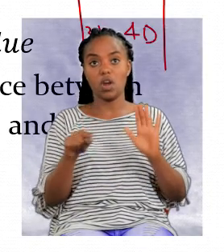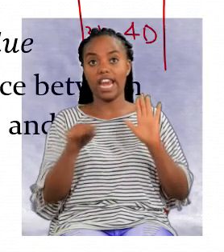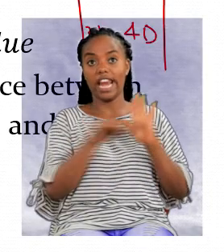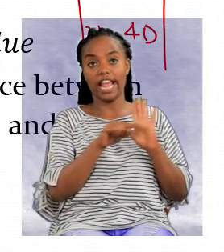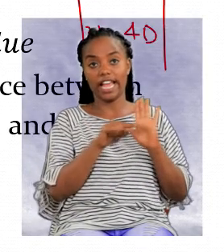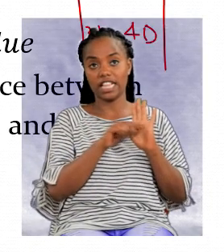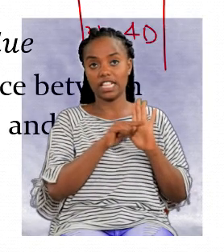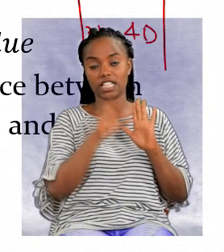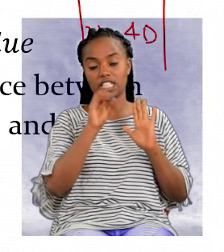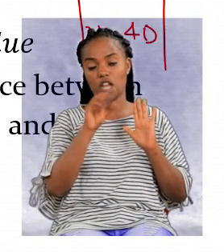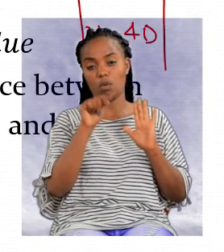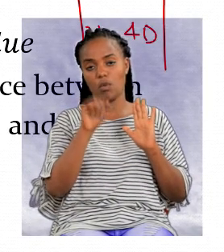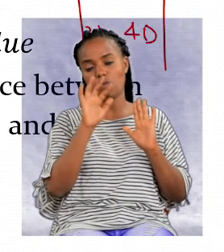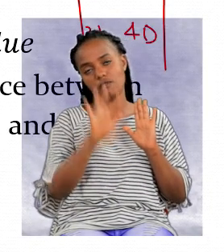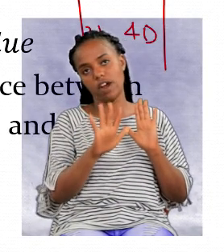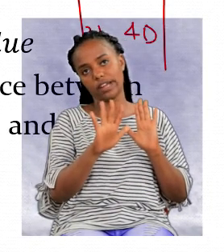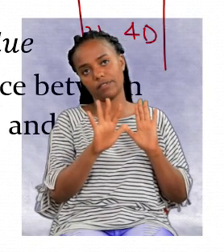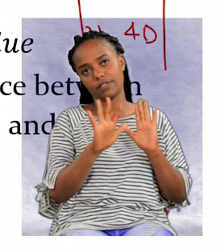negative